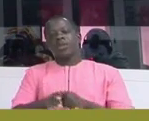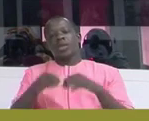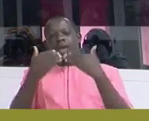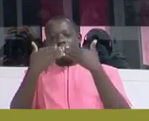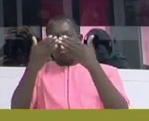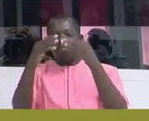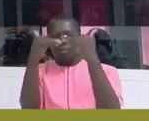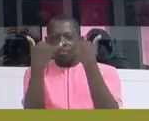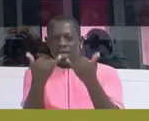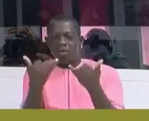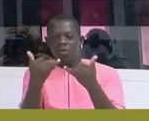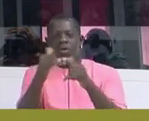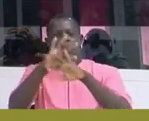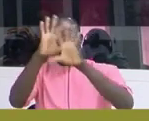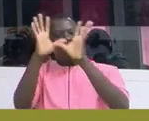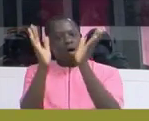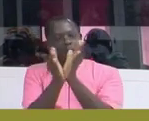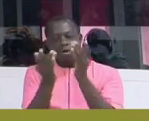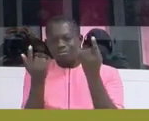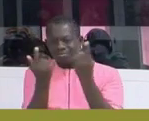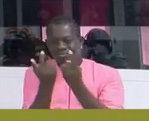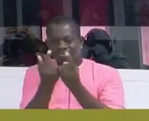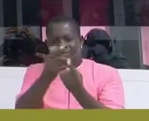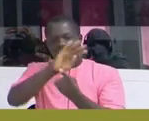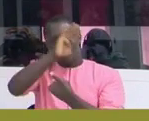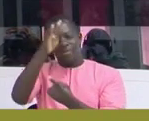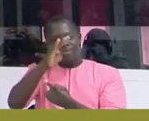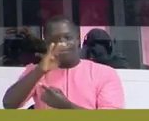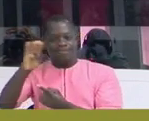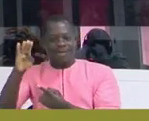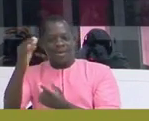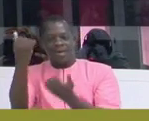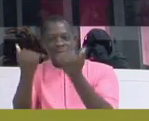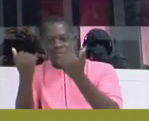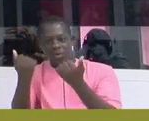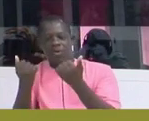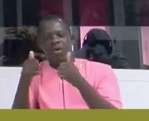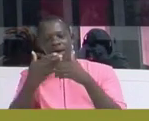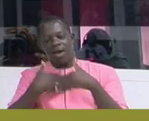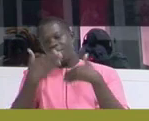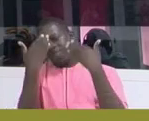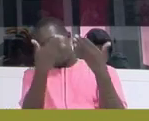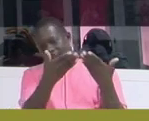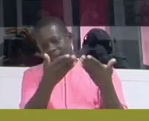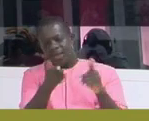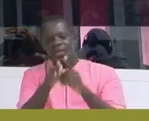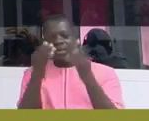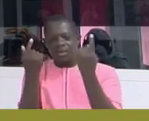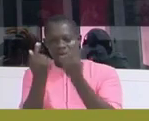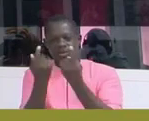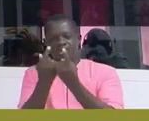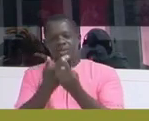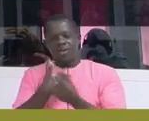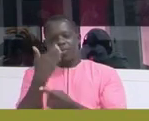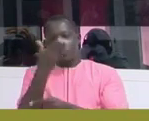Asis. I went to him. I told him now all the all the trucks are in place and everything is correct.